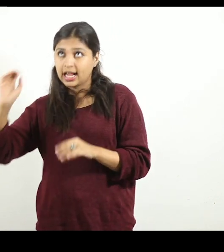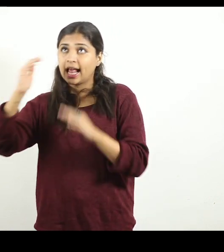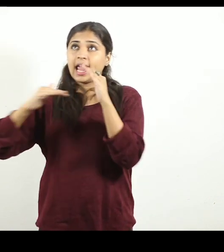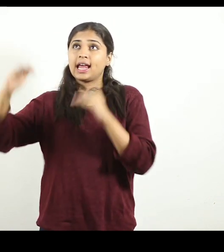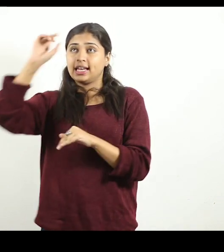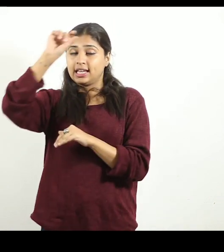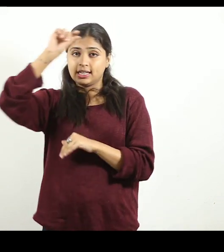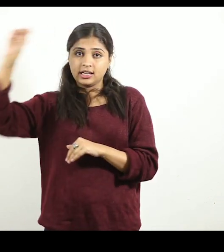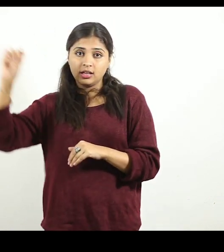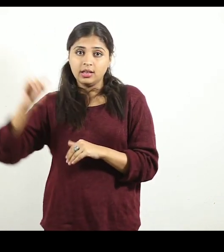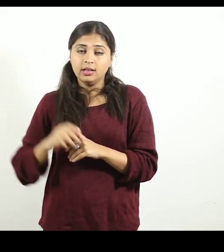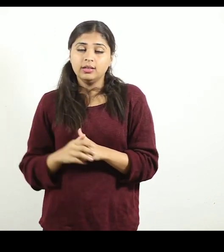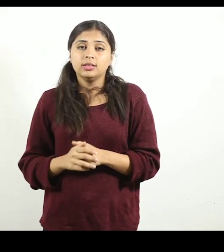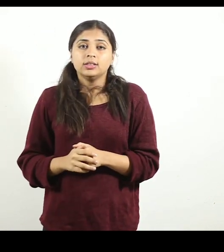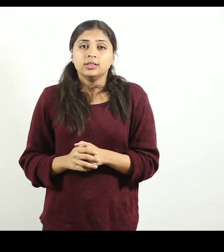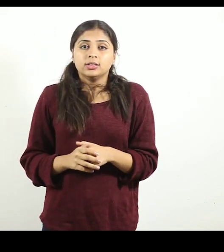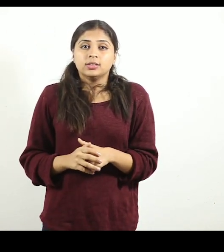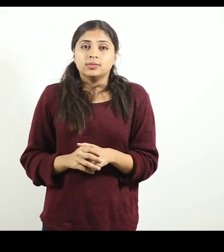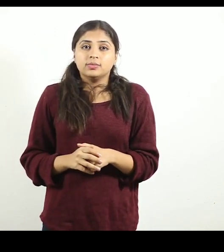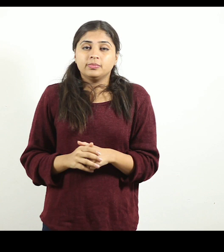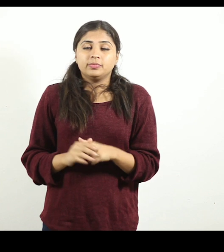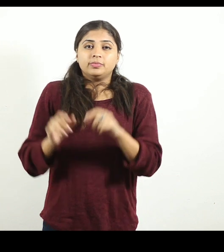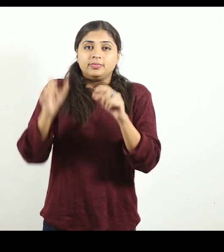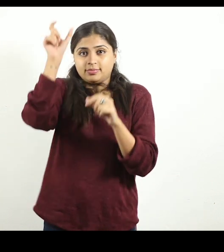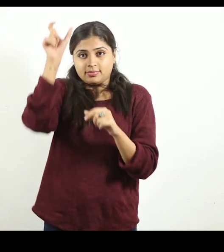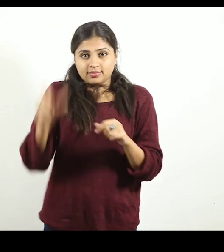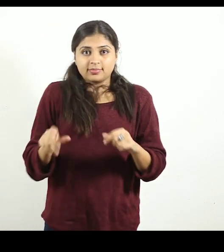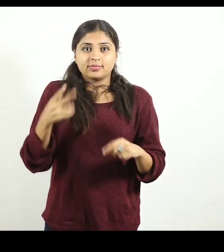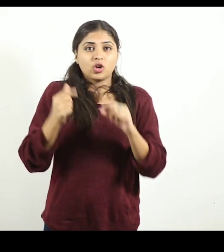height of the longest, tallest text.